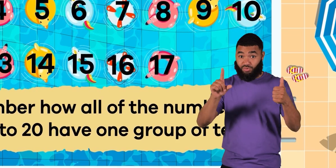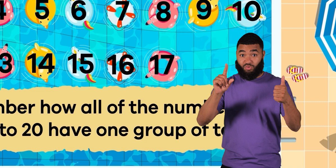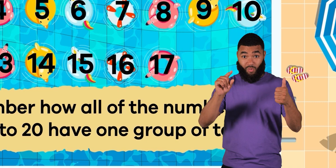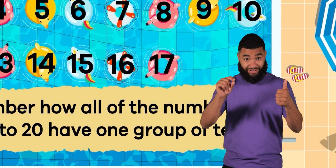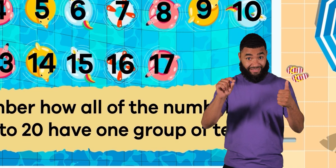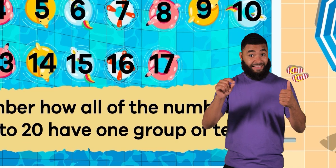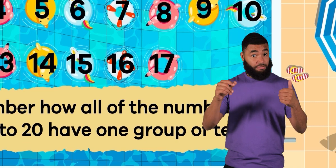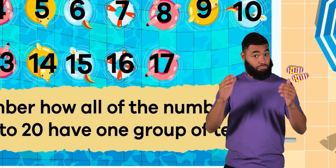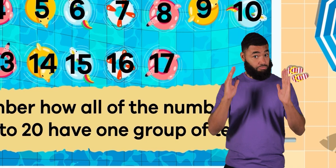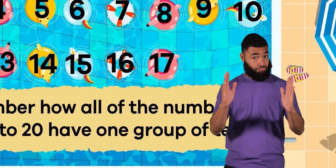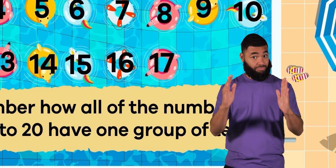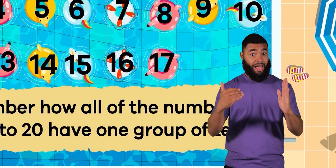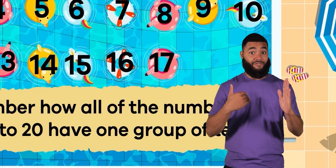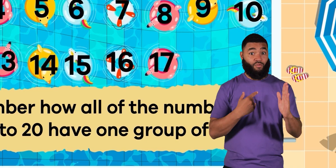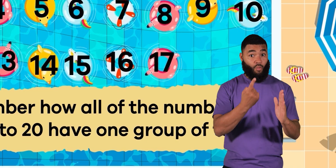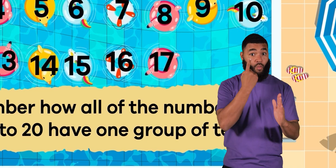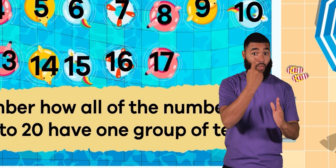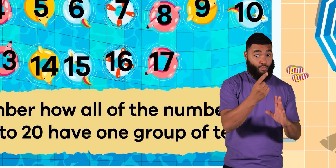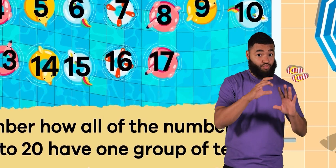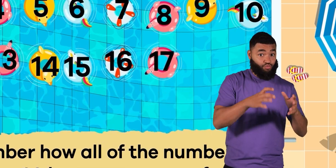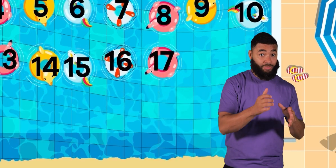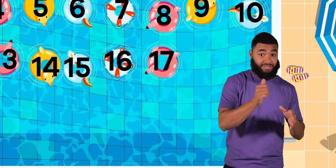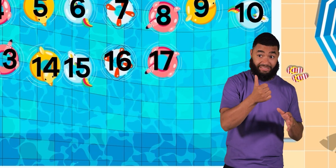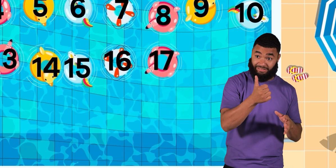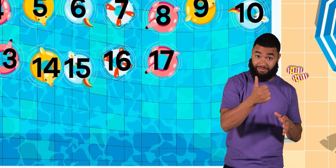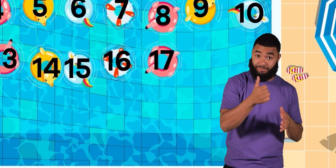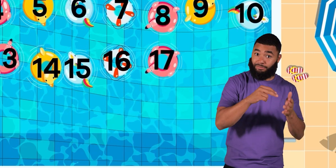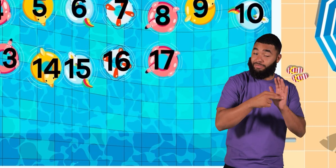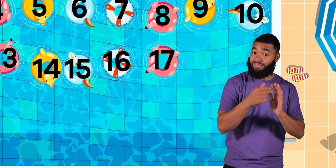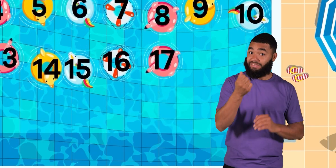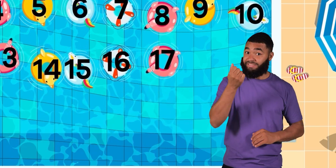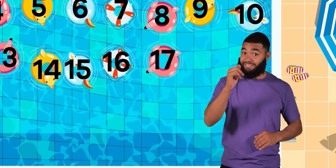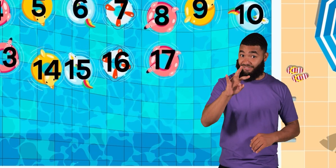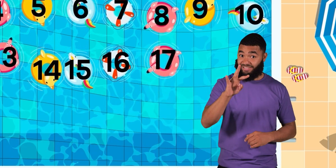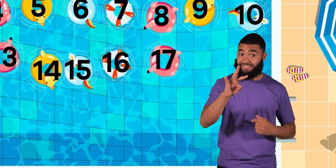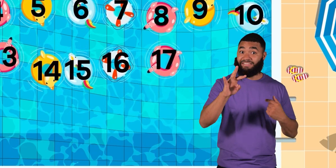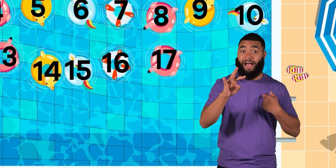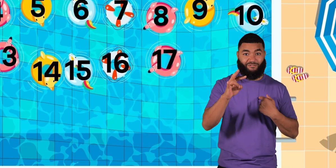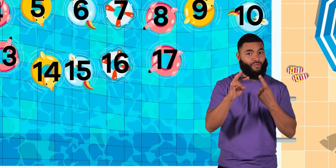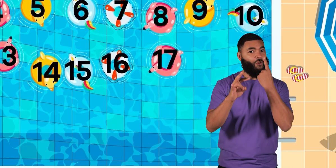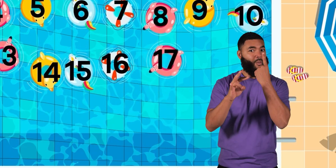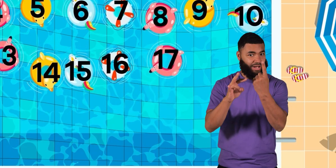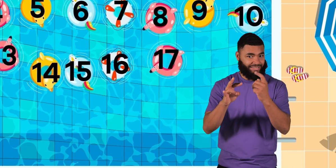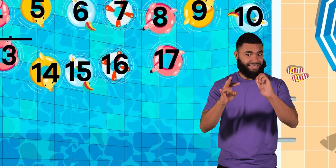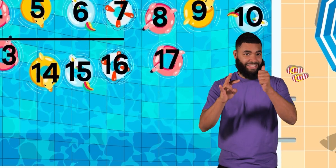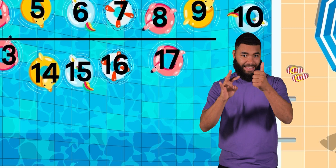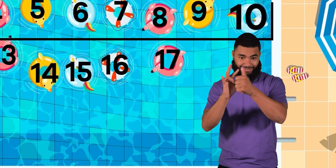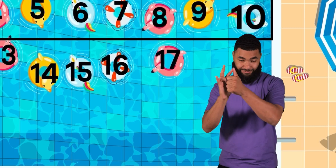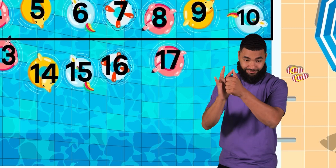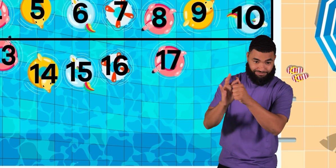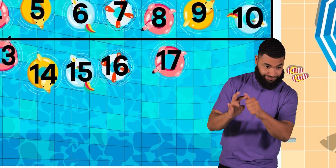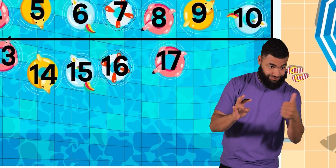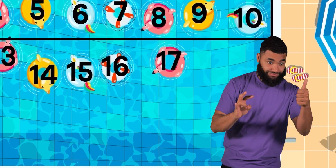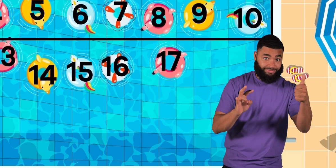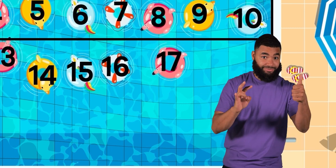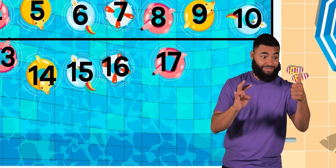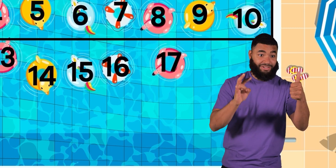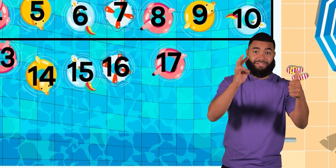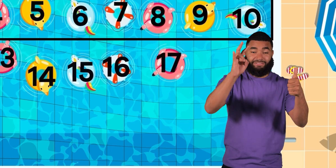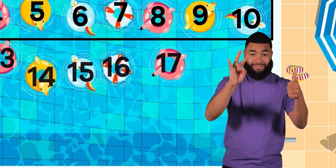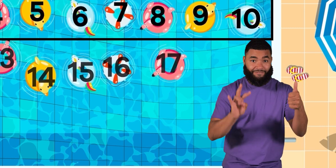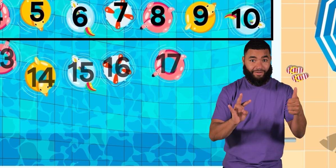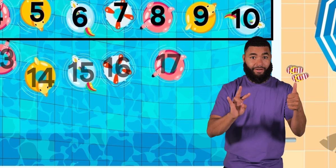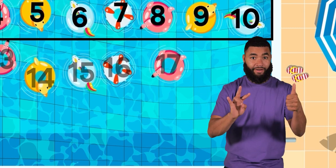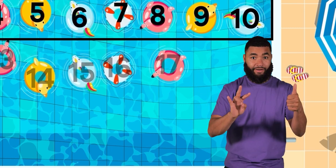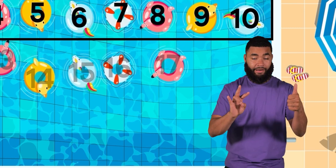to 20 have one group of 10? that means that 17 has one group of 10. and